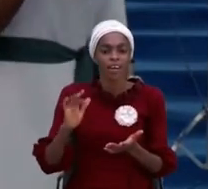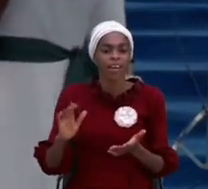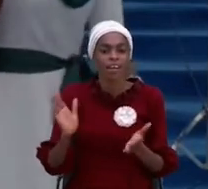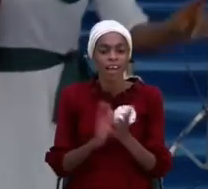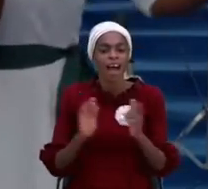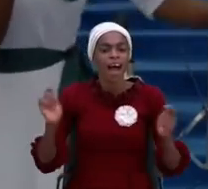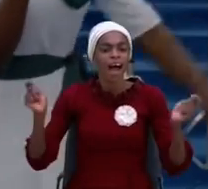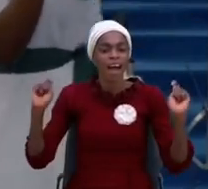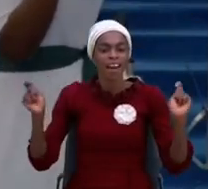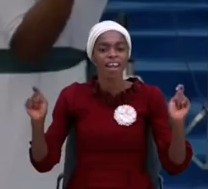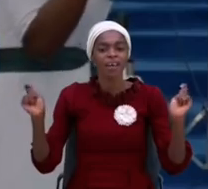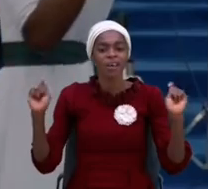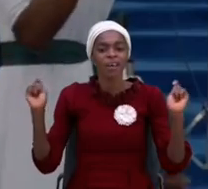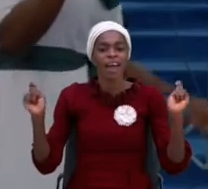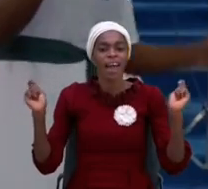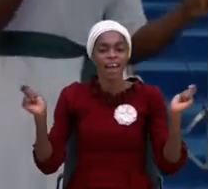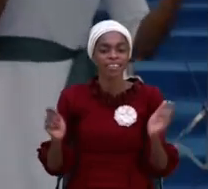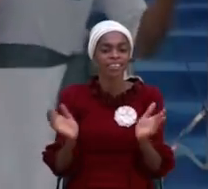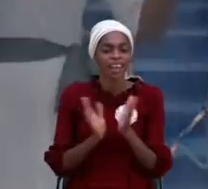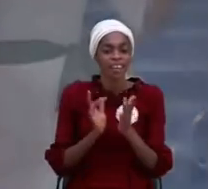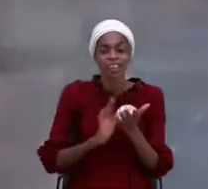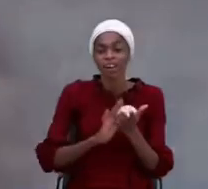glory,